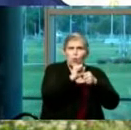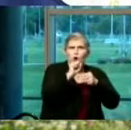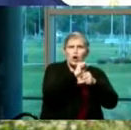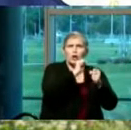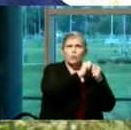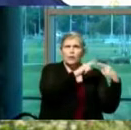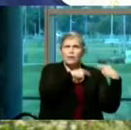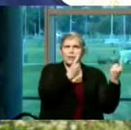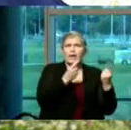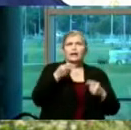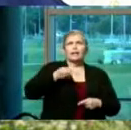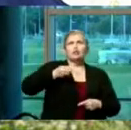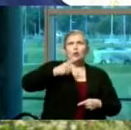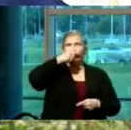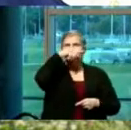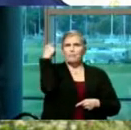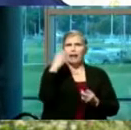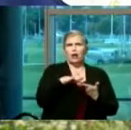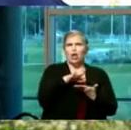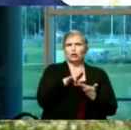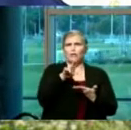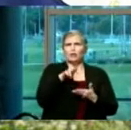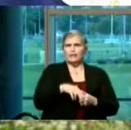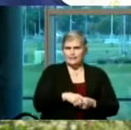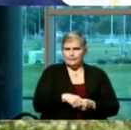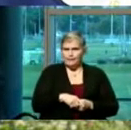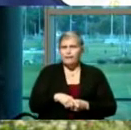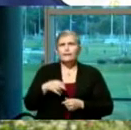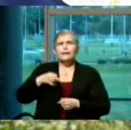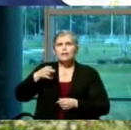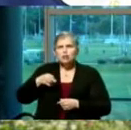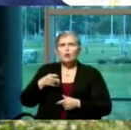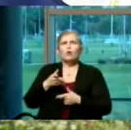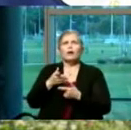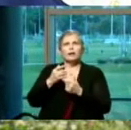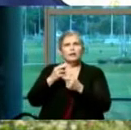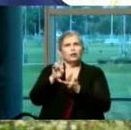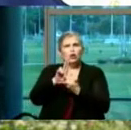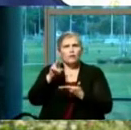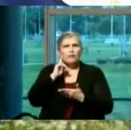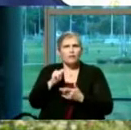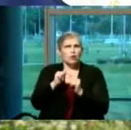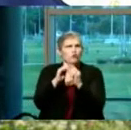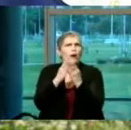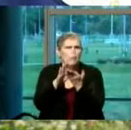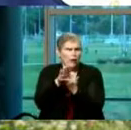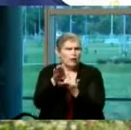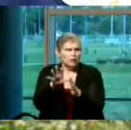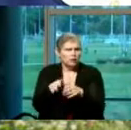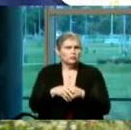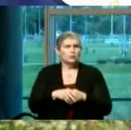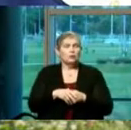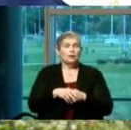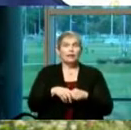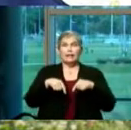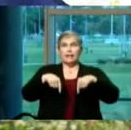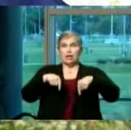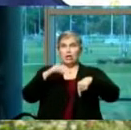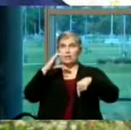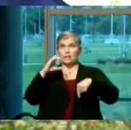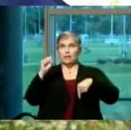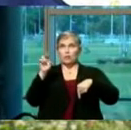historic Black colleges and universities, Hispanic serving institutions, and tribal colleges. Now, I'm confident that here at